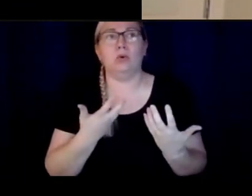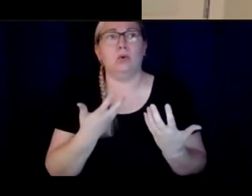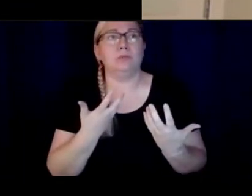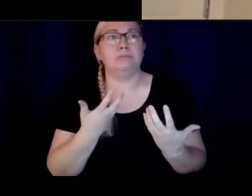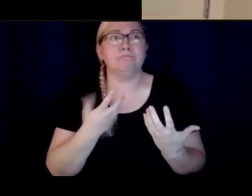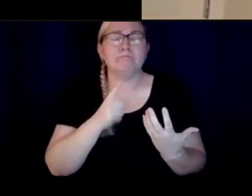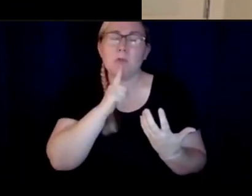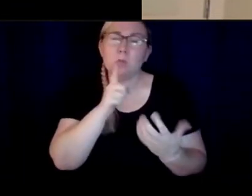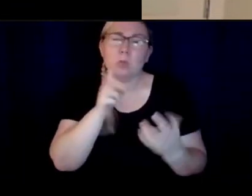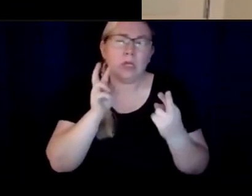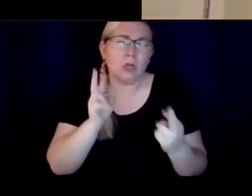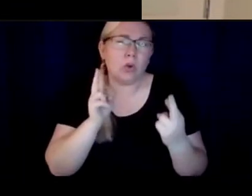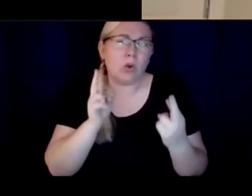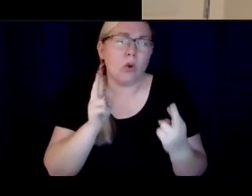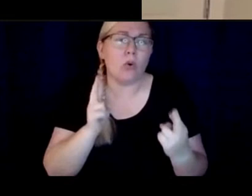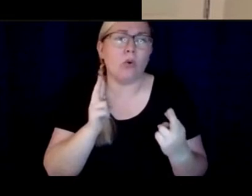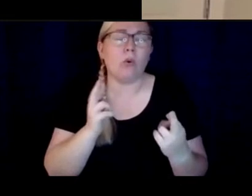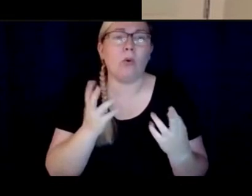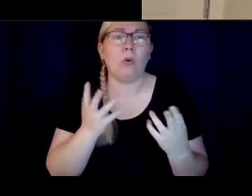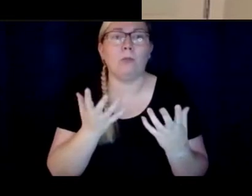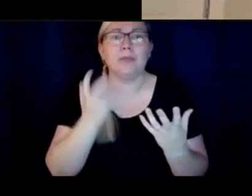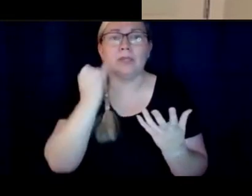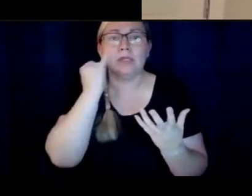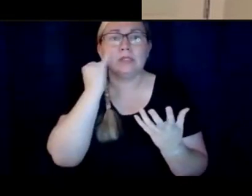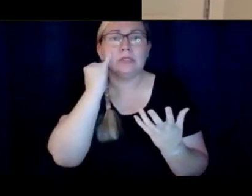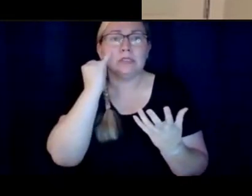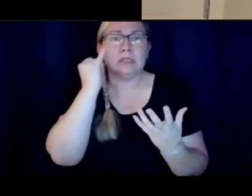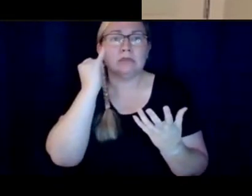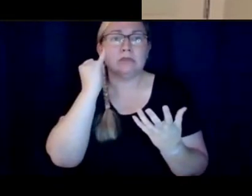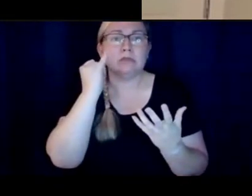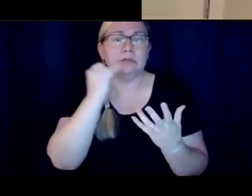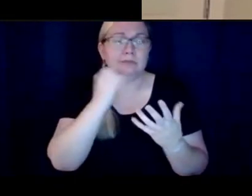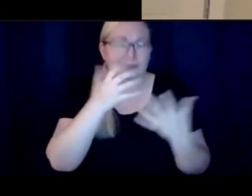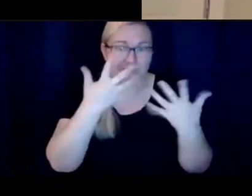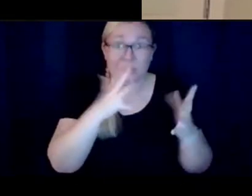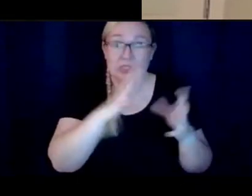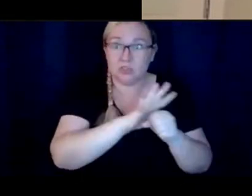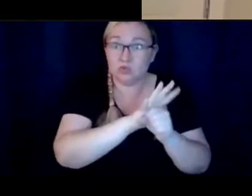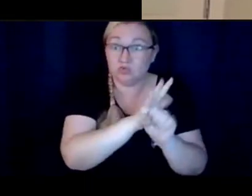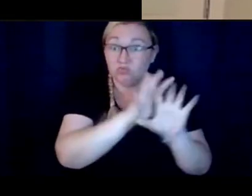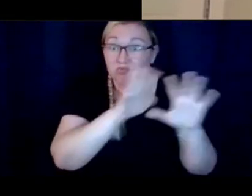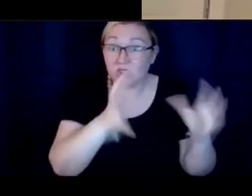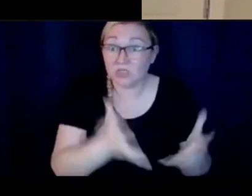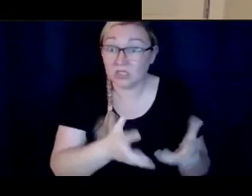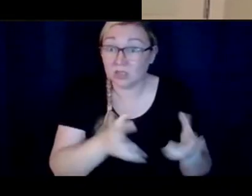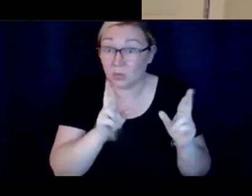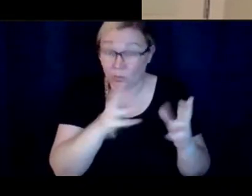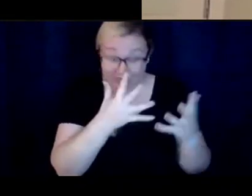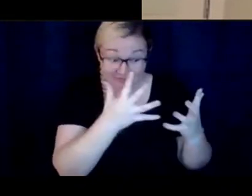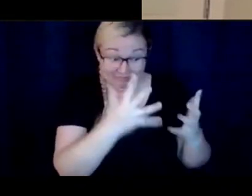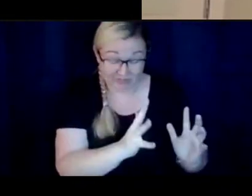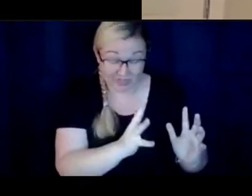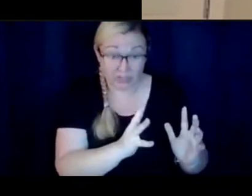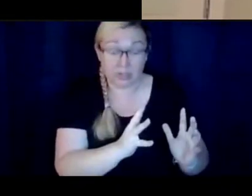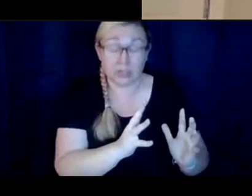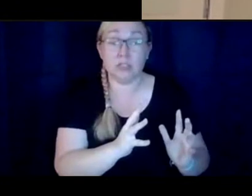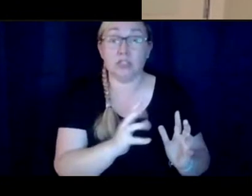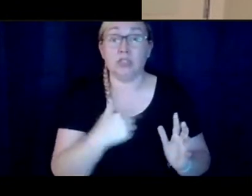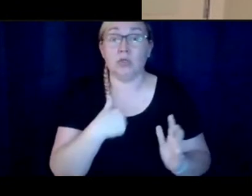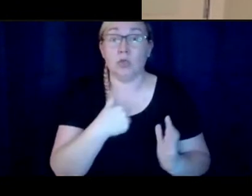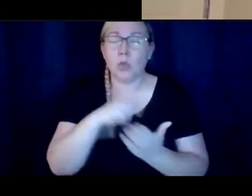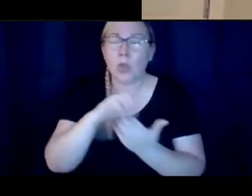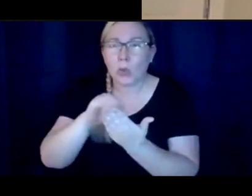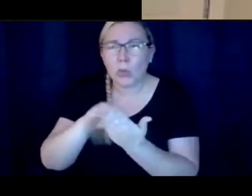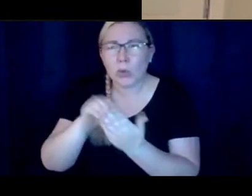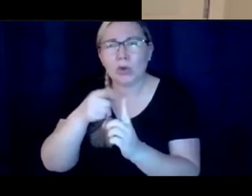I really hope if we come out of this pandemic, if it would, that we do learn